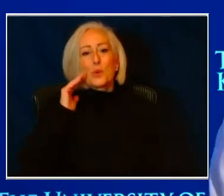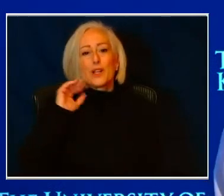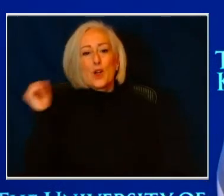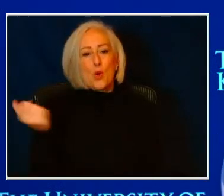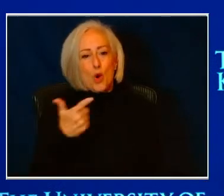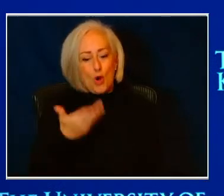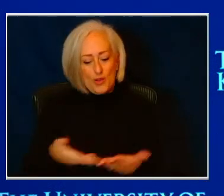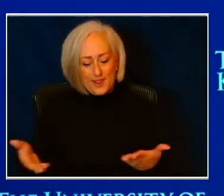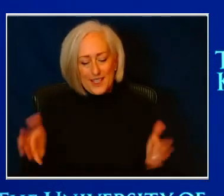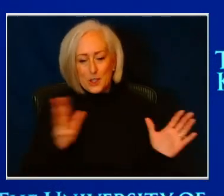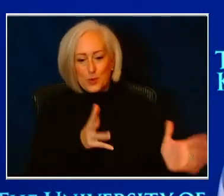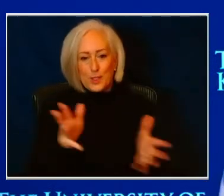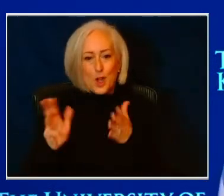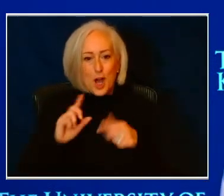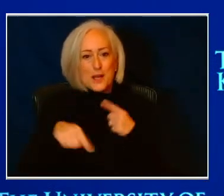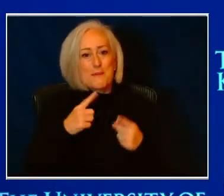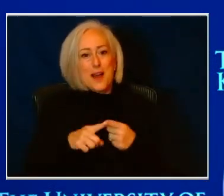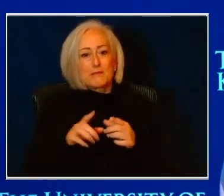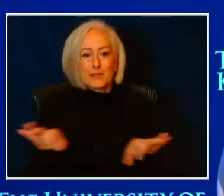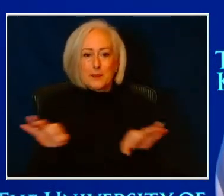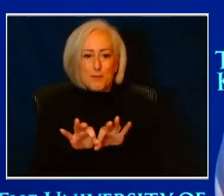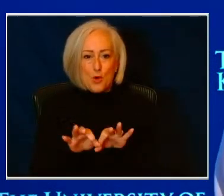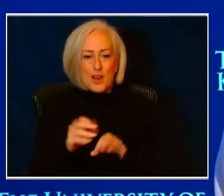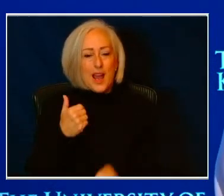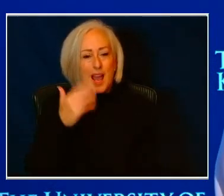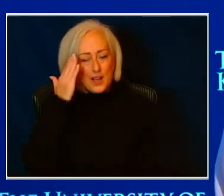talk about are so vitally important. I know my family has been